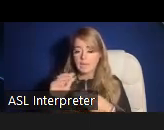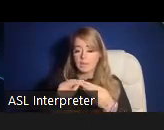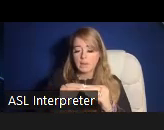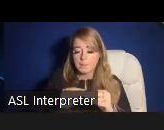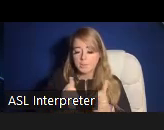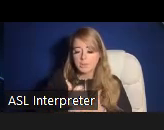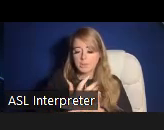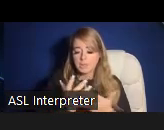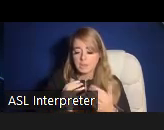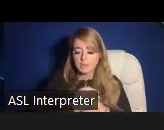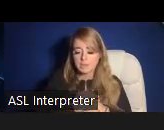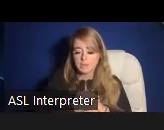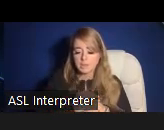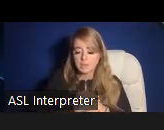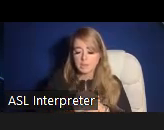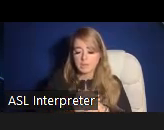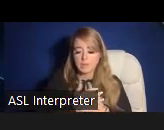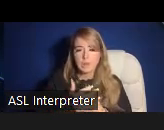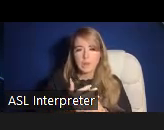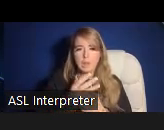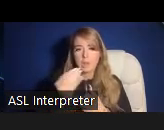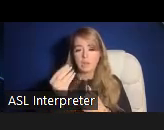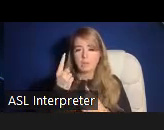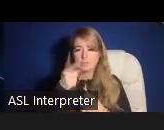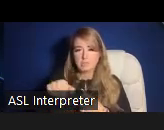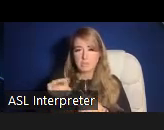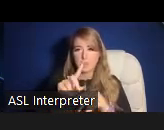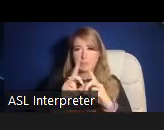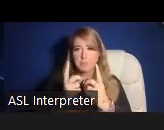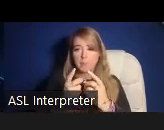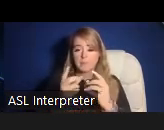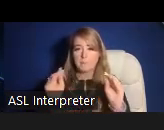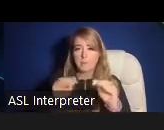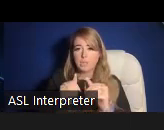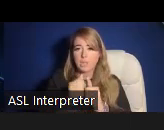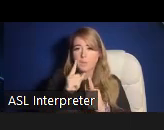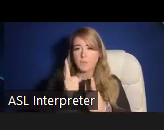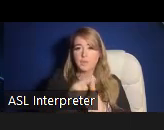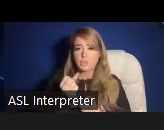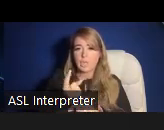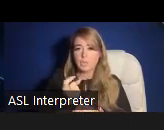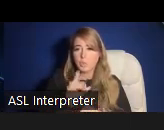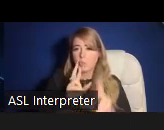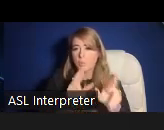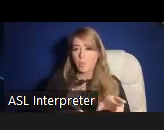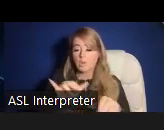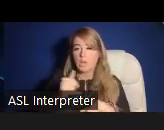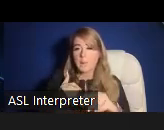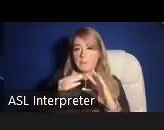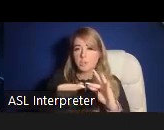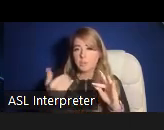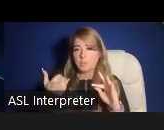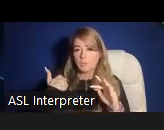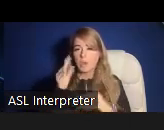and that you and Chelsea and your department put together for the first annual report. And I said earlier that I would like